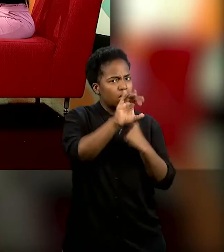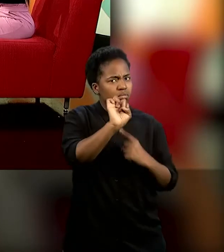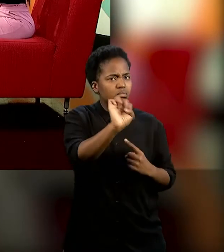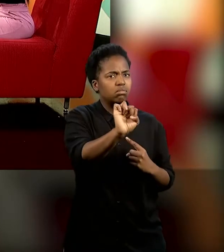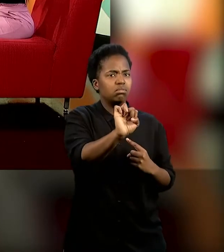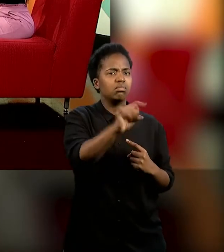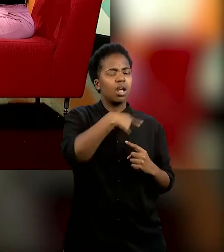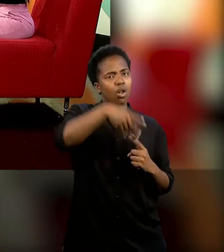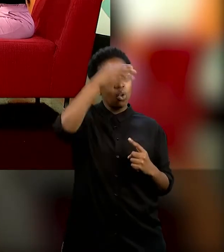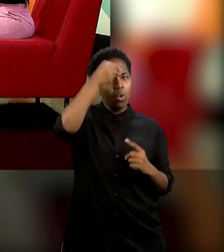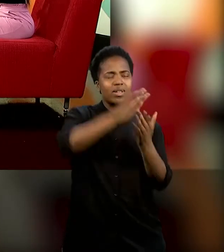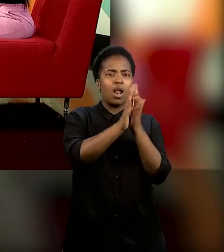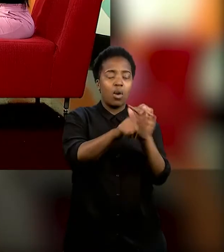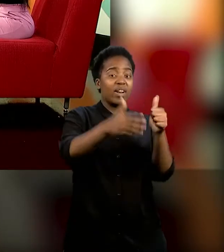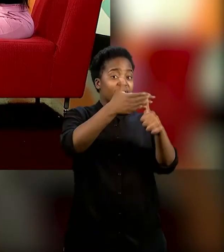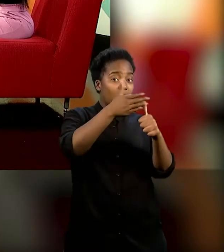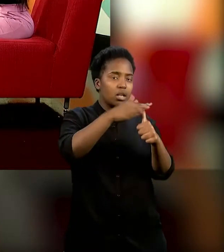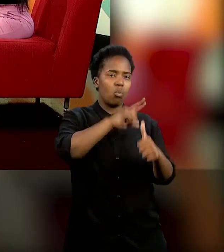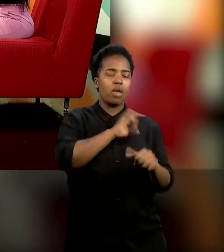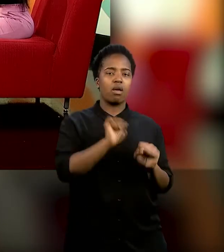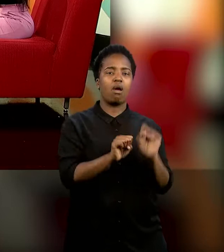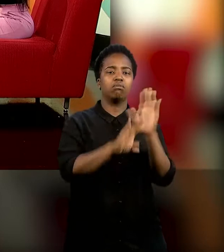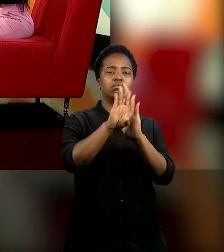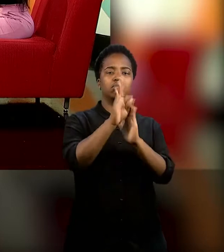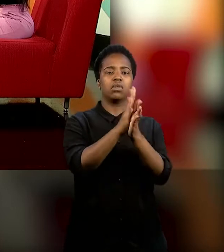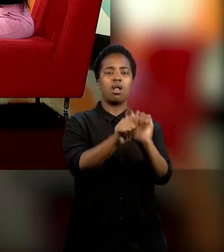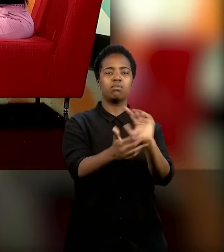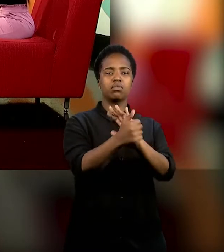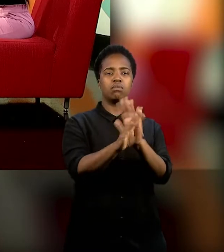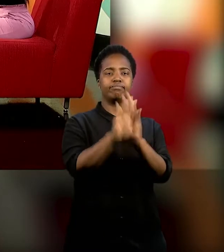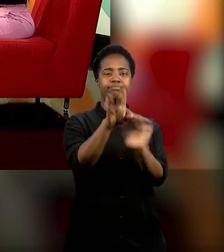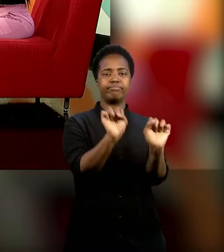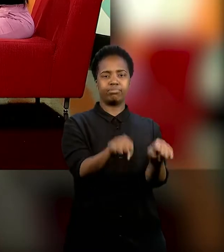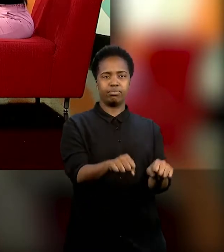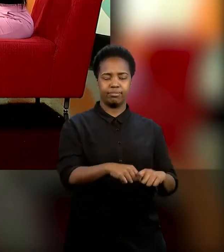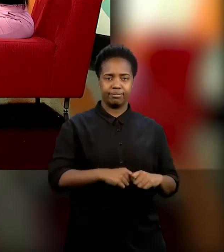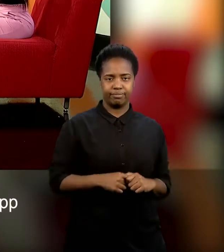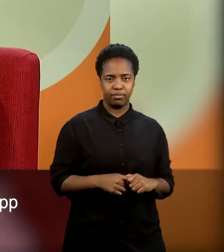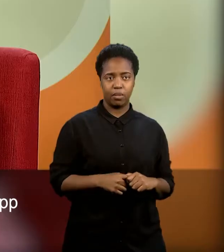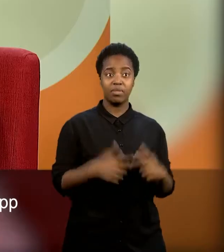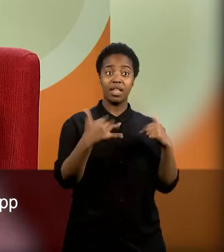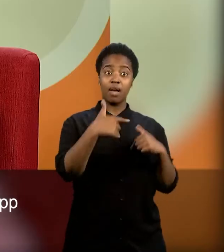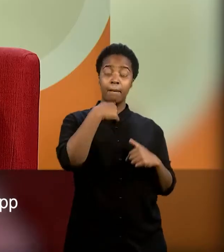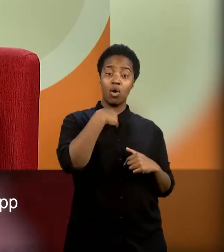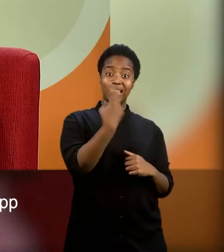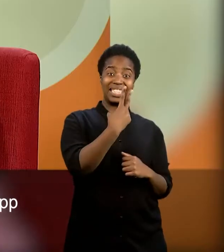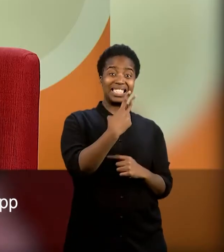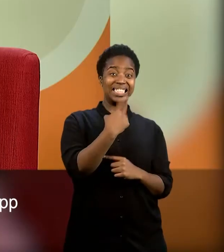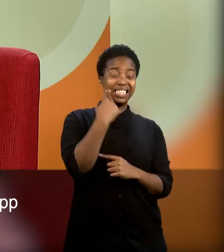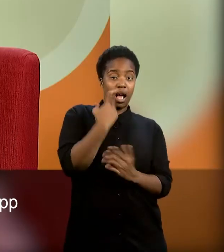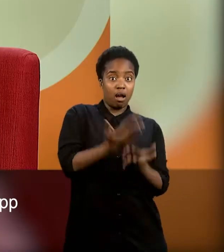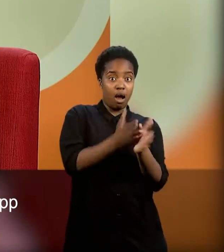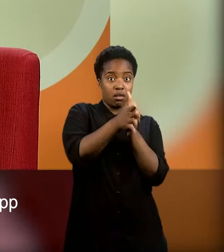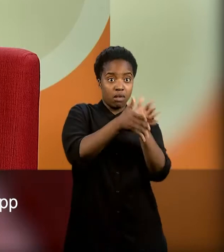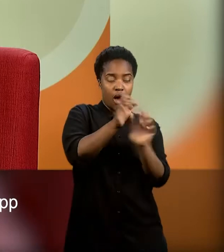culture as well. They need to learn sign language first so that they can develop their signing skills. So if a person is